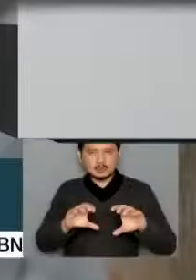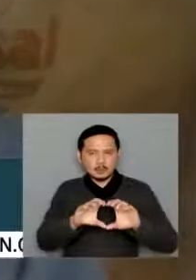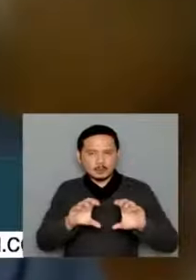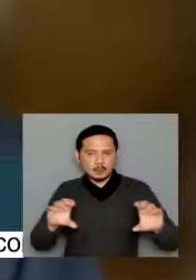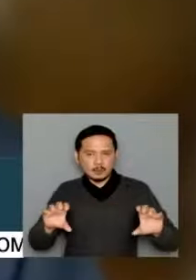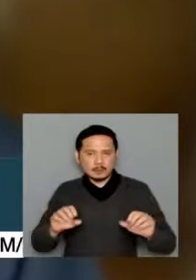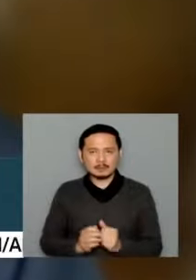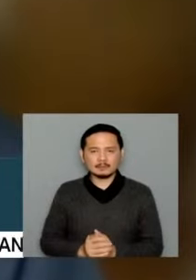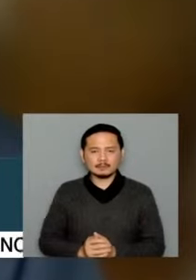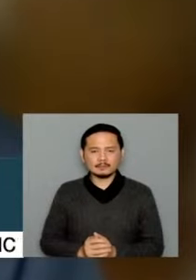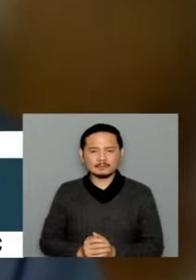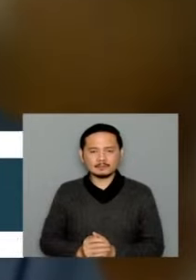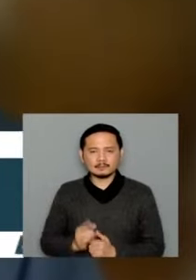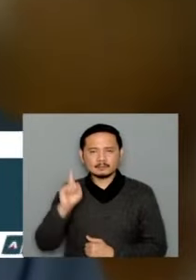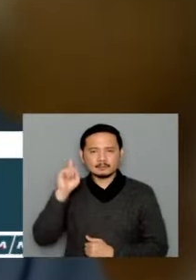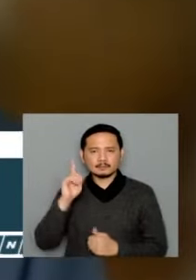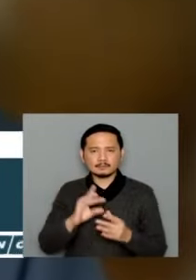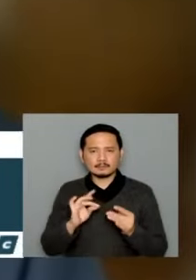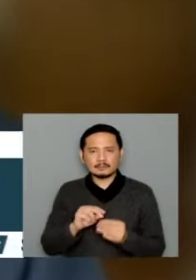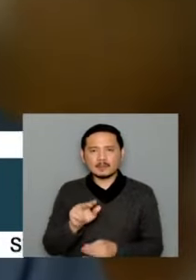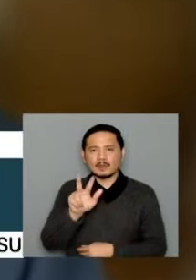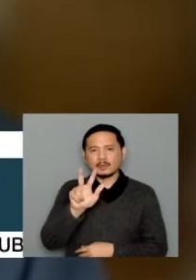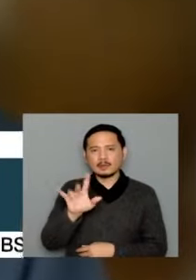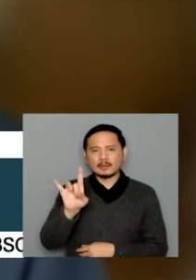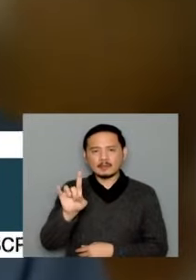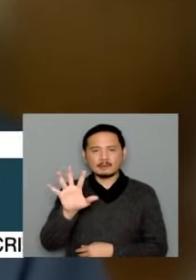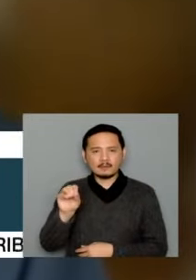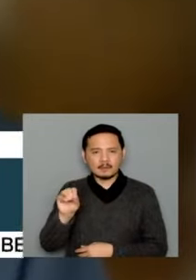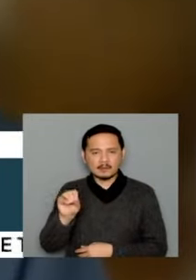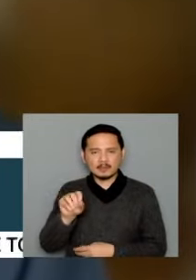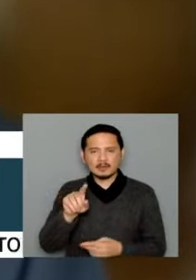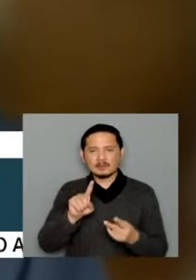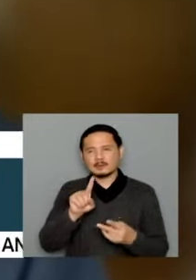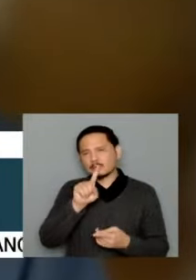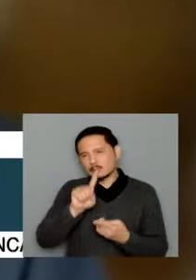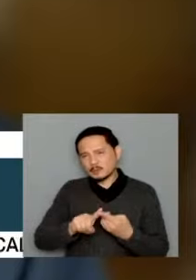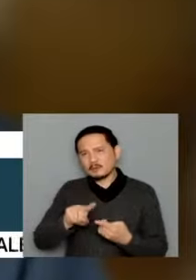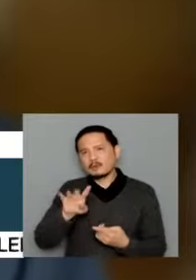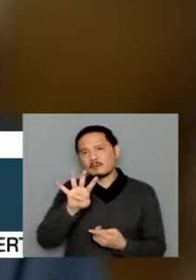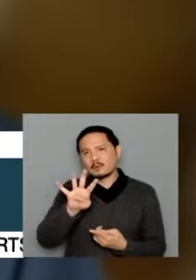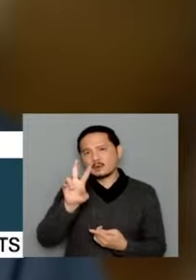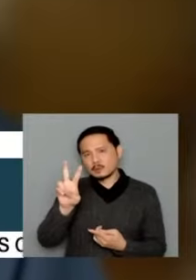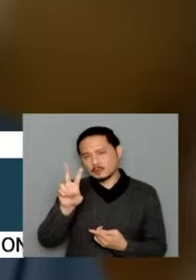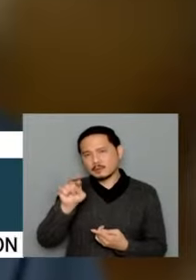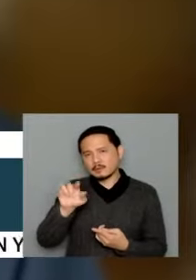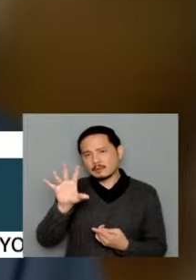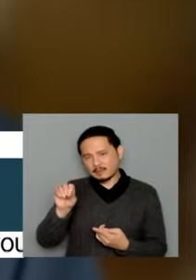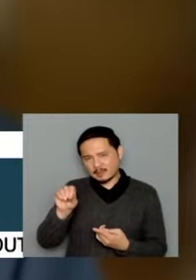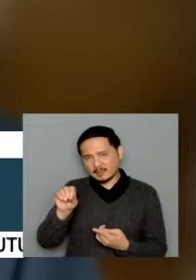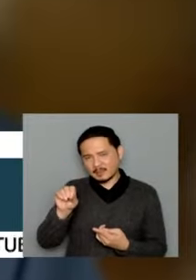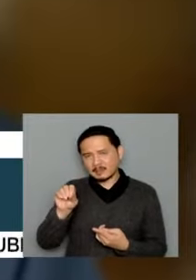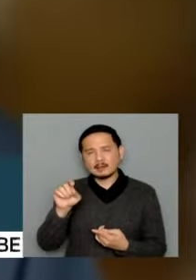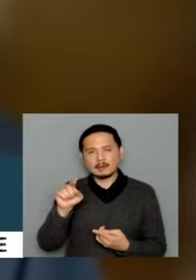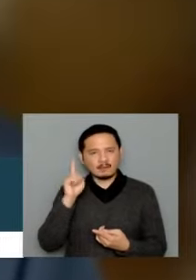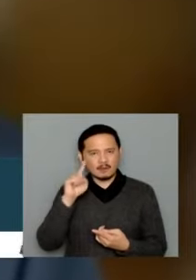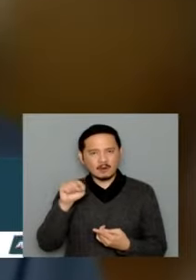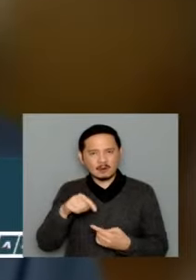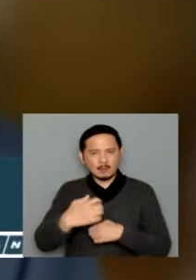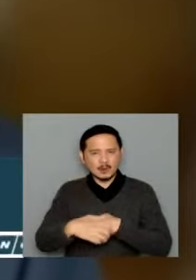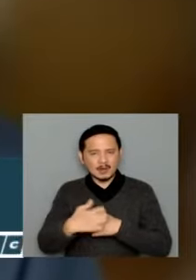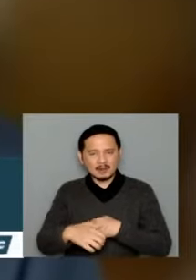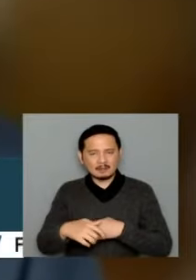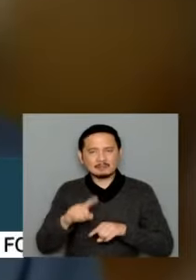Increase from 38.50 to 42.50 for Pinoy Tasty and from 23.50 to